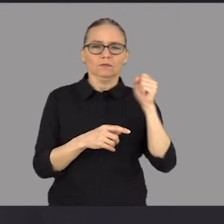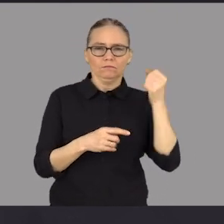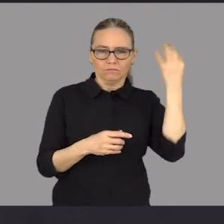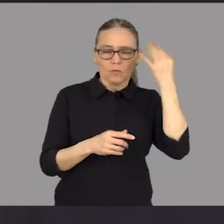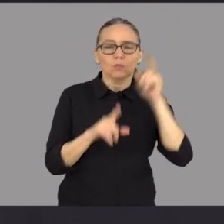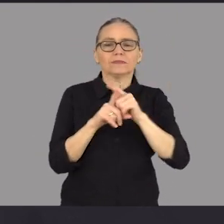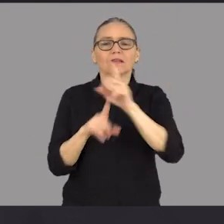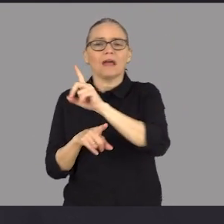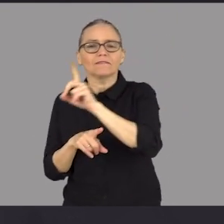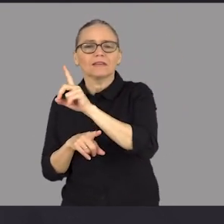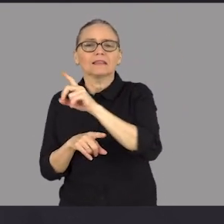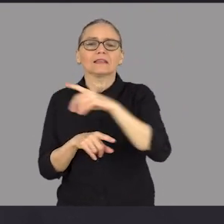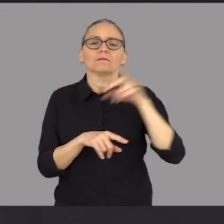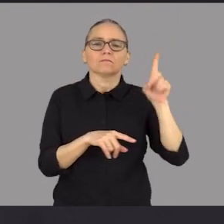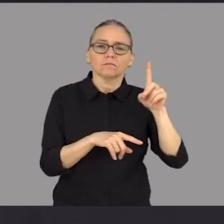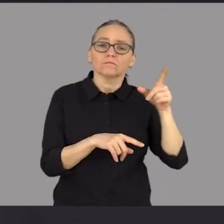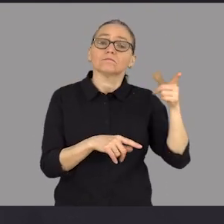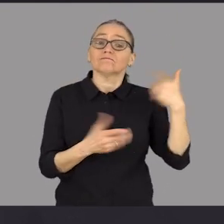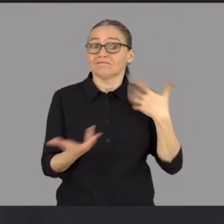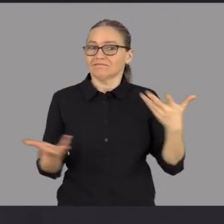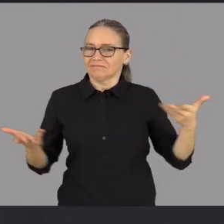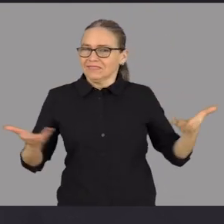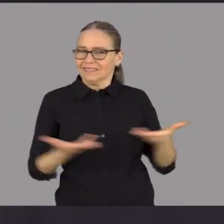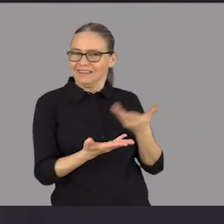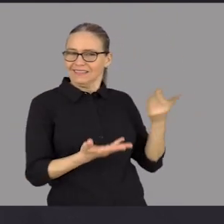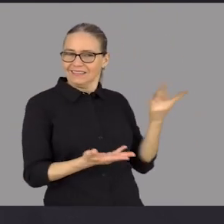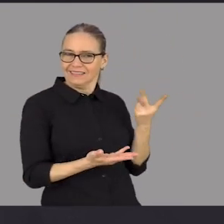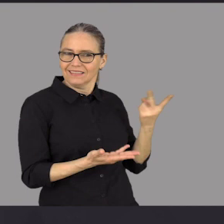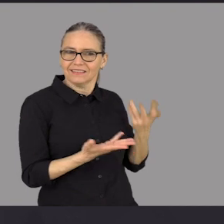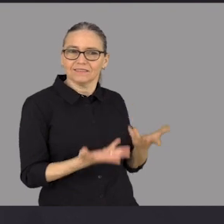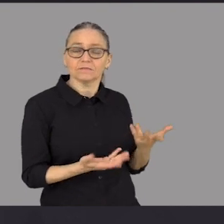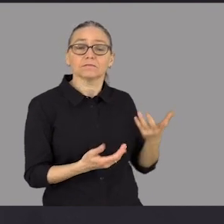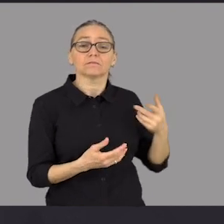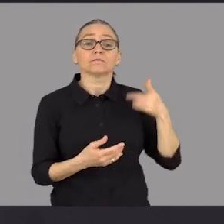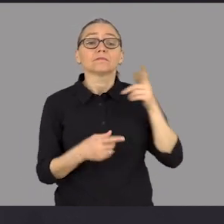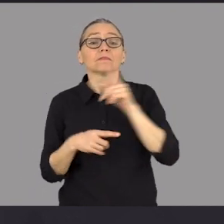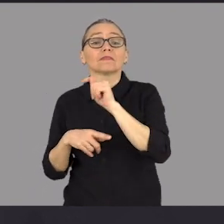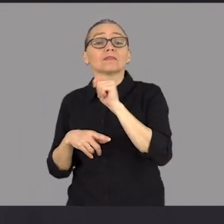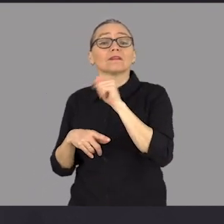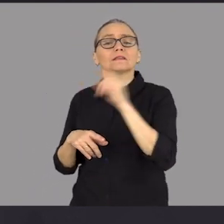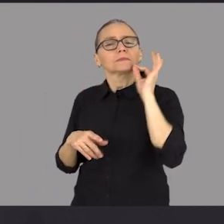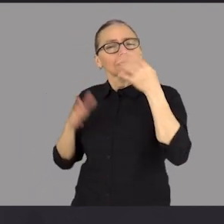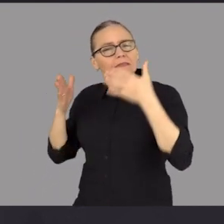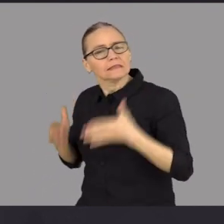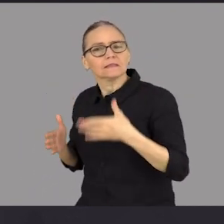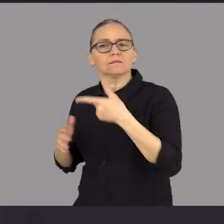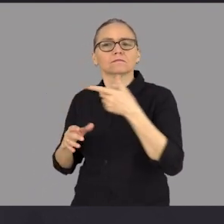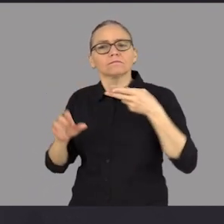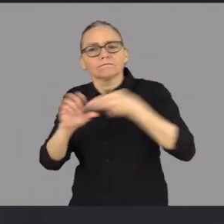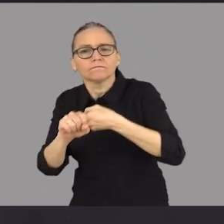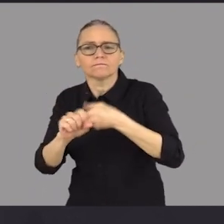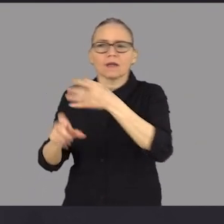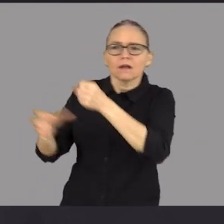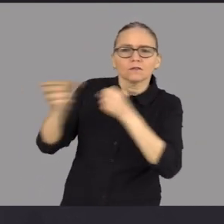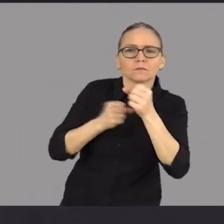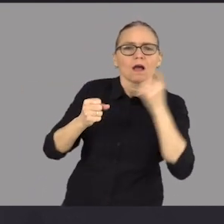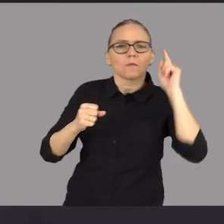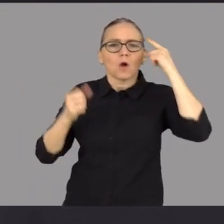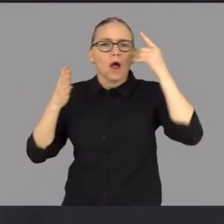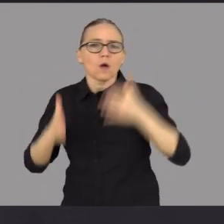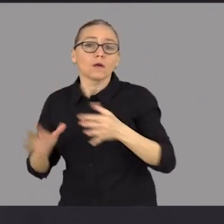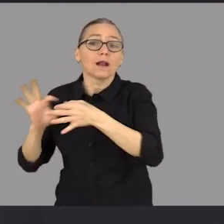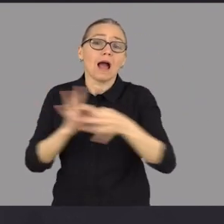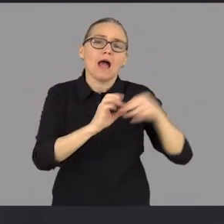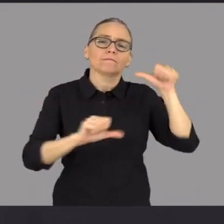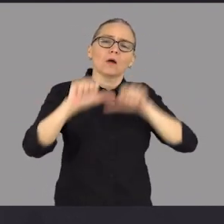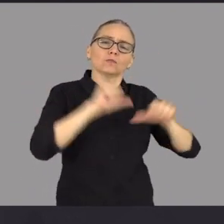Dopecker. Tanya is the Employer Engagement Specialist with the Innovation Lab at CASE. She has over 25 years of